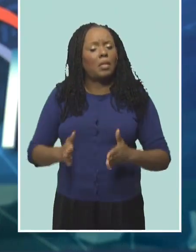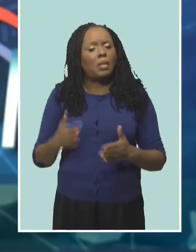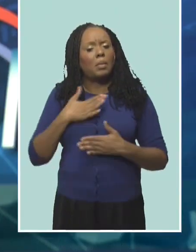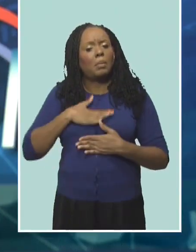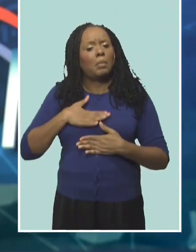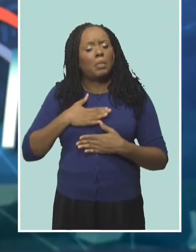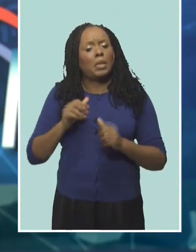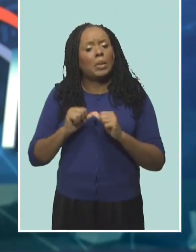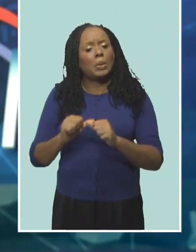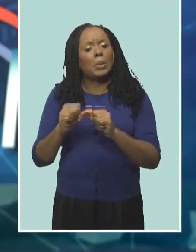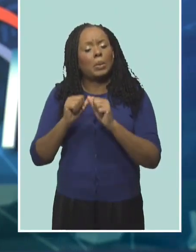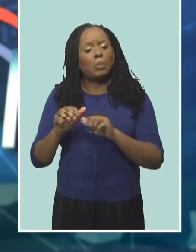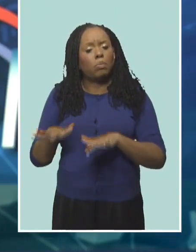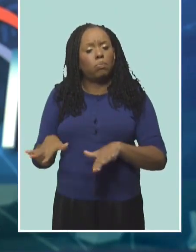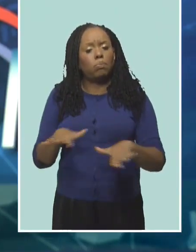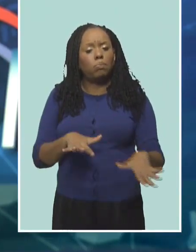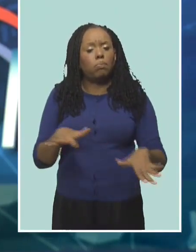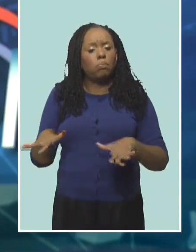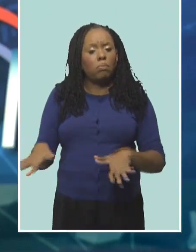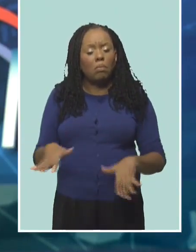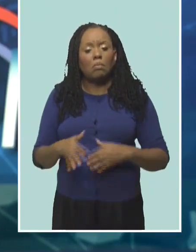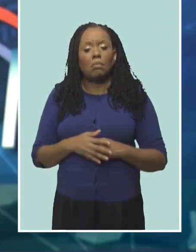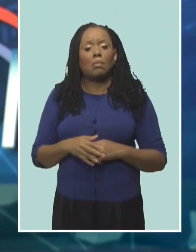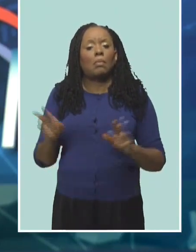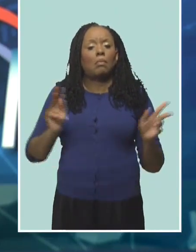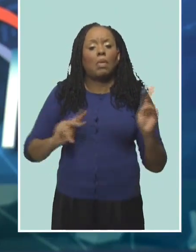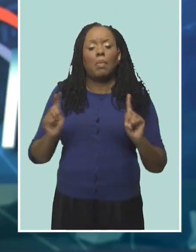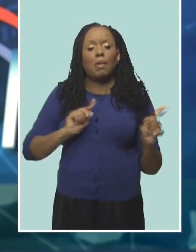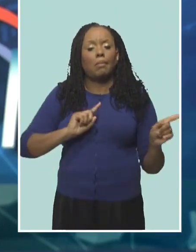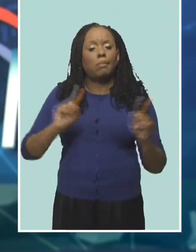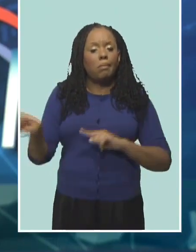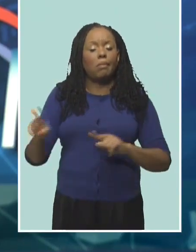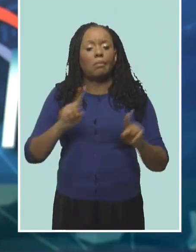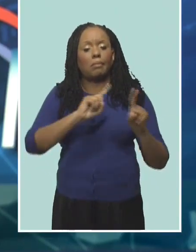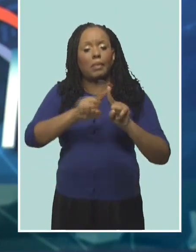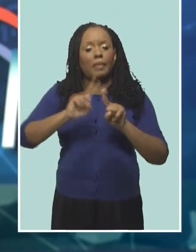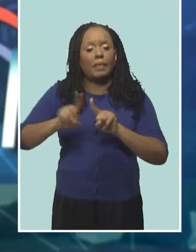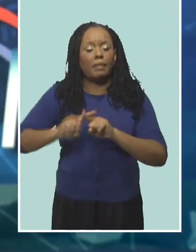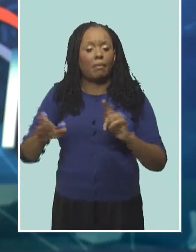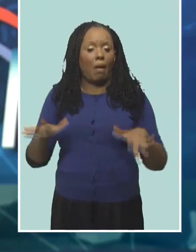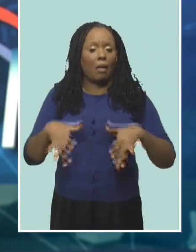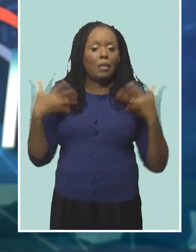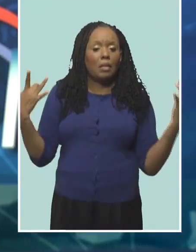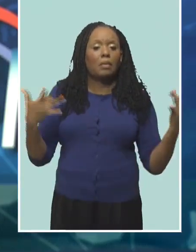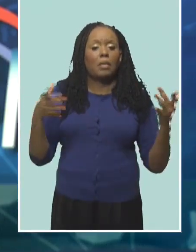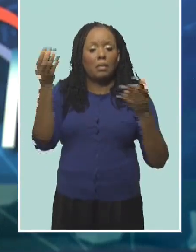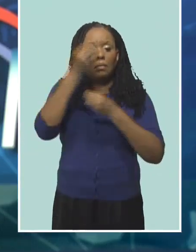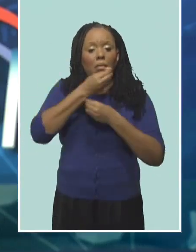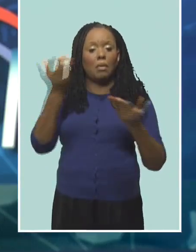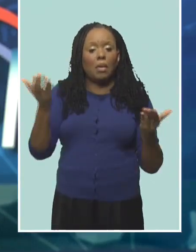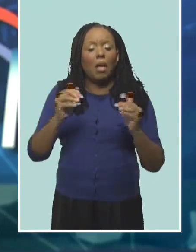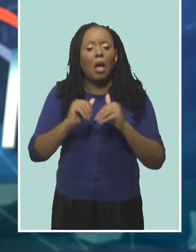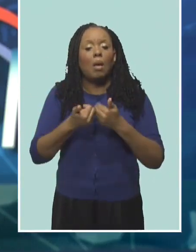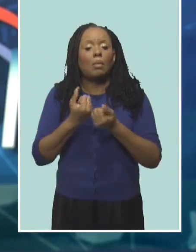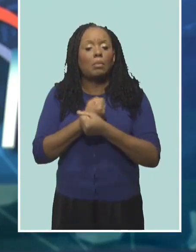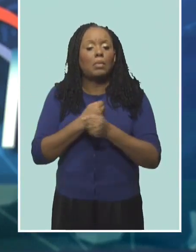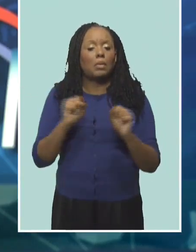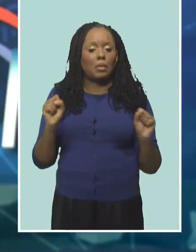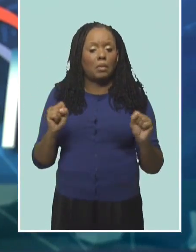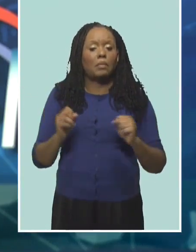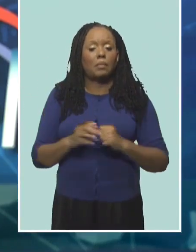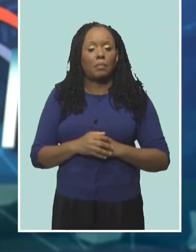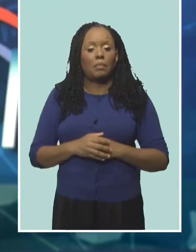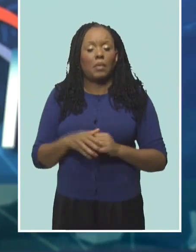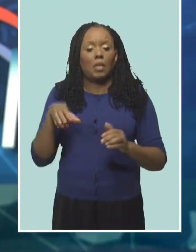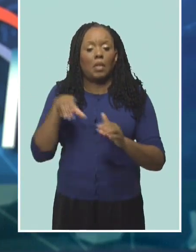it that way. And as people continue to attend activities this weekend, lawmen are providing some tips to help them stay safe while